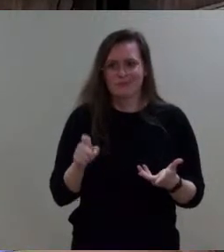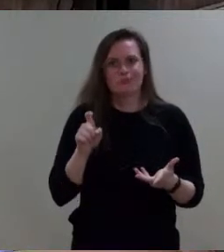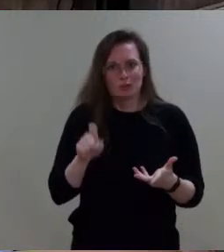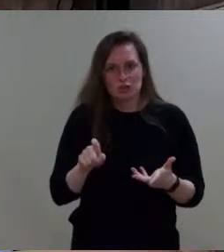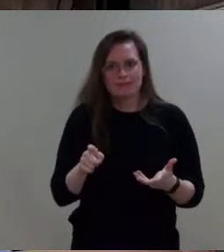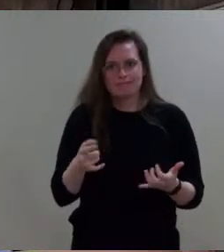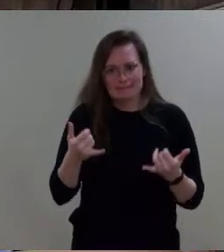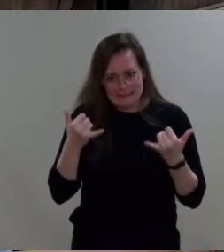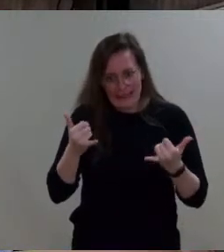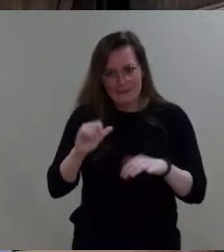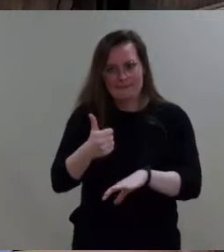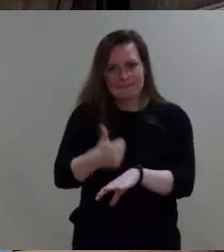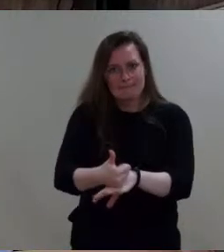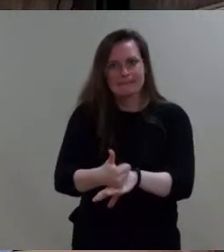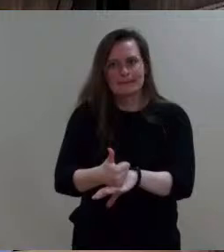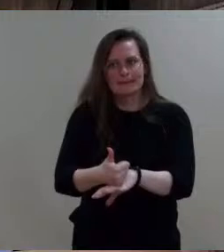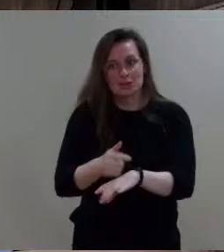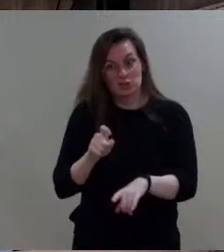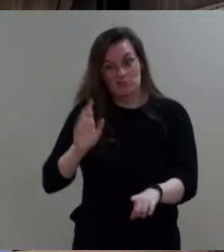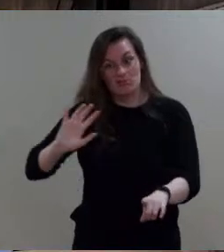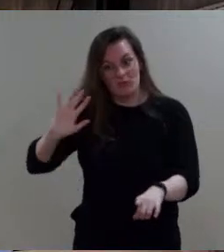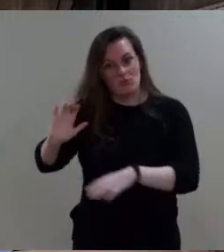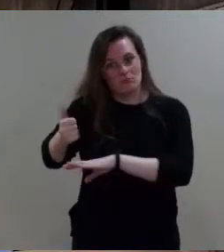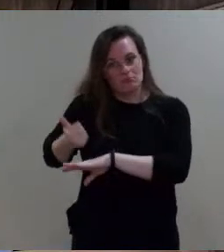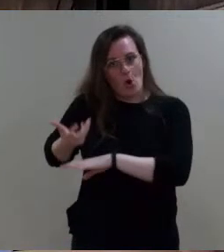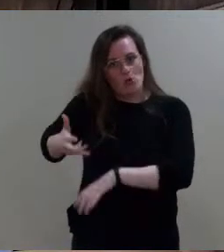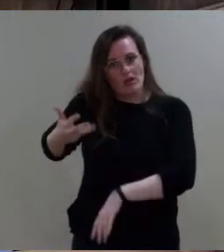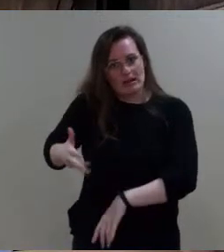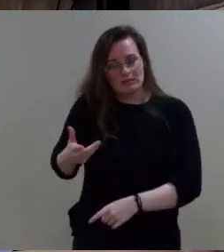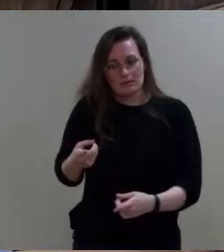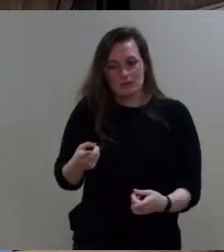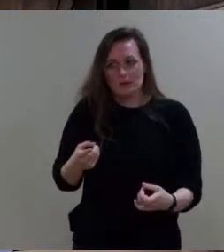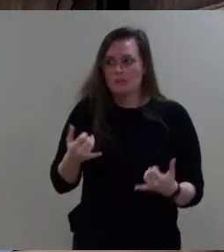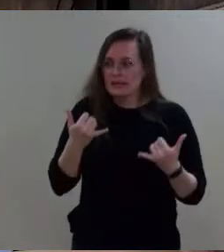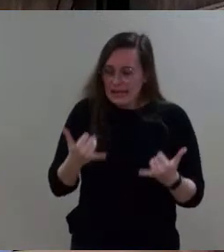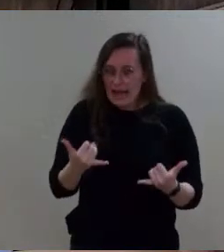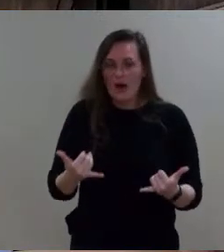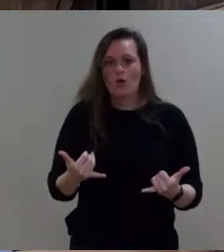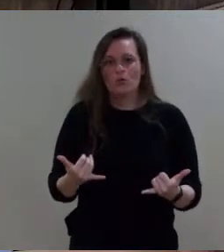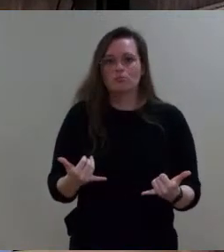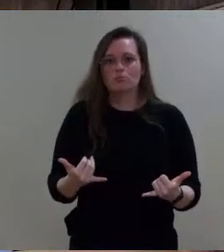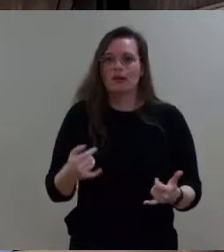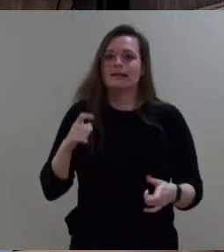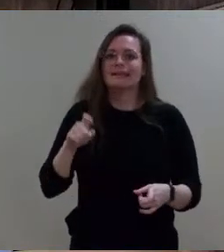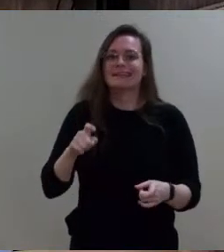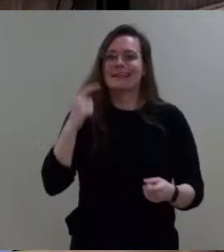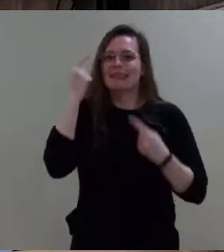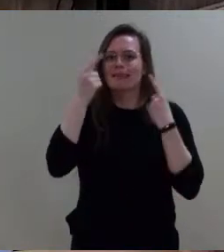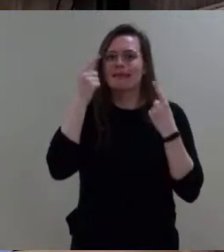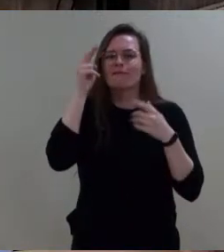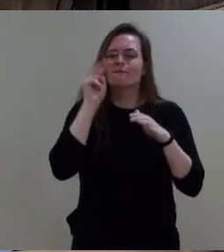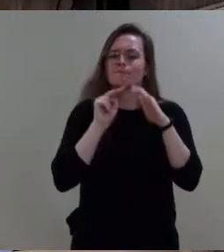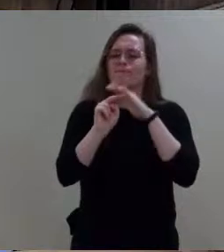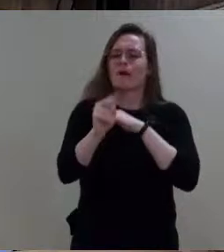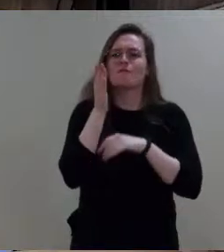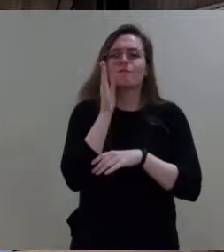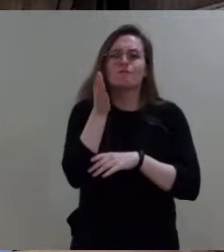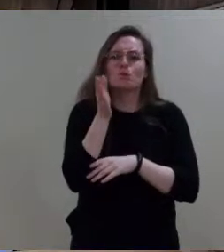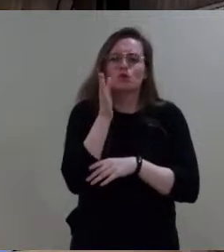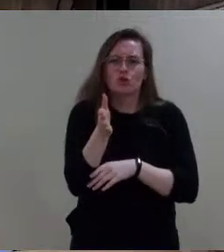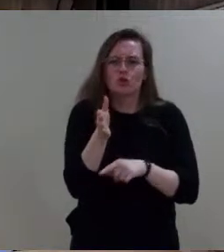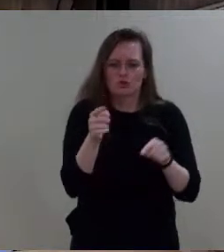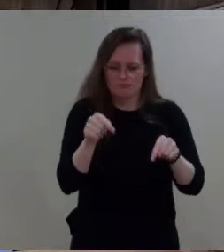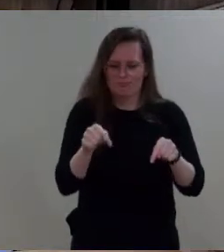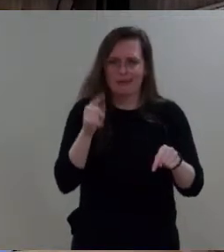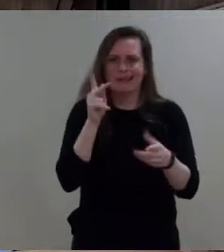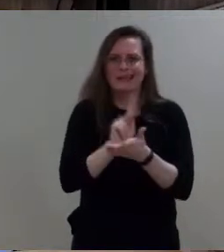this. And I feel that we need to look at the future of this town, not the 4 years within which we